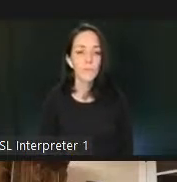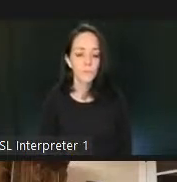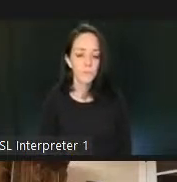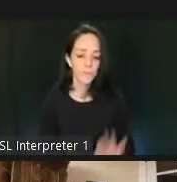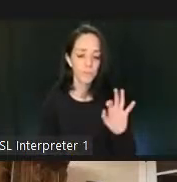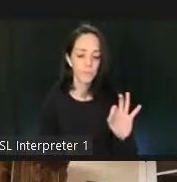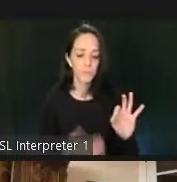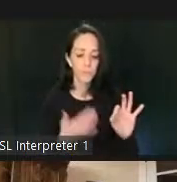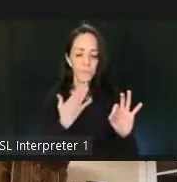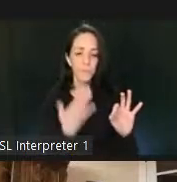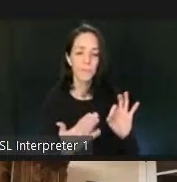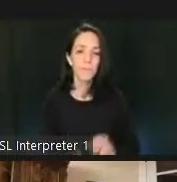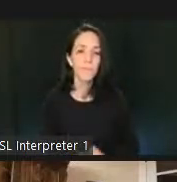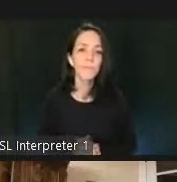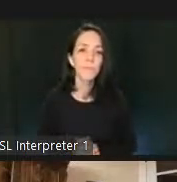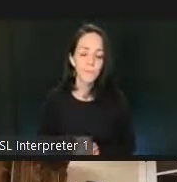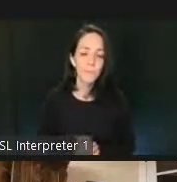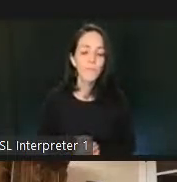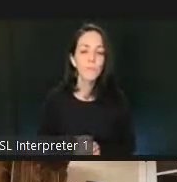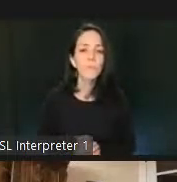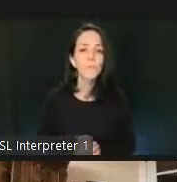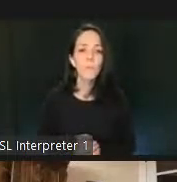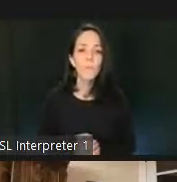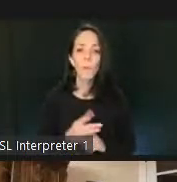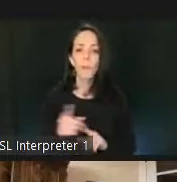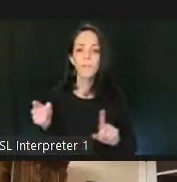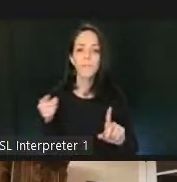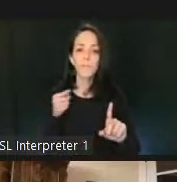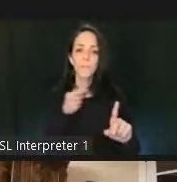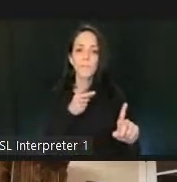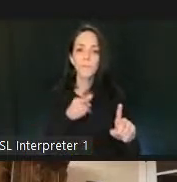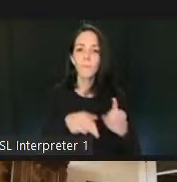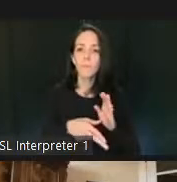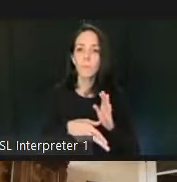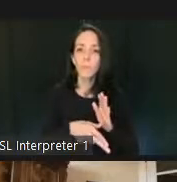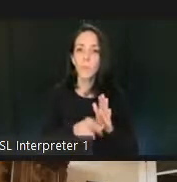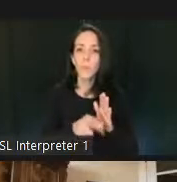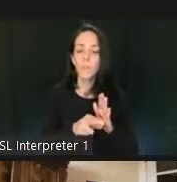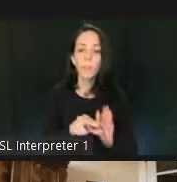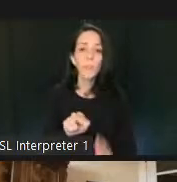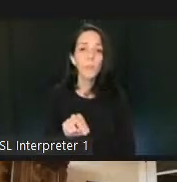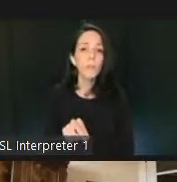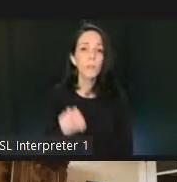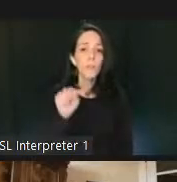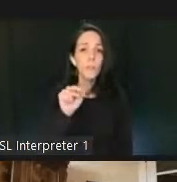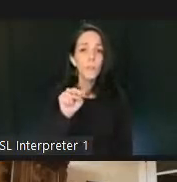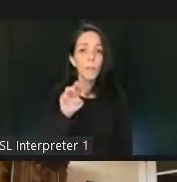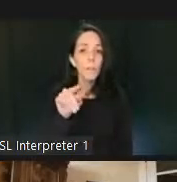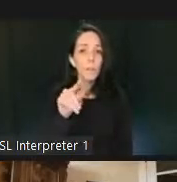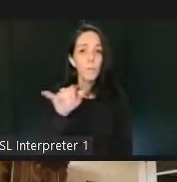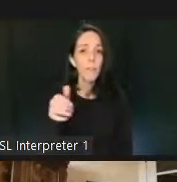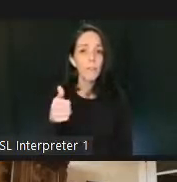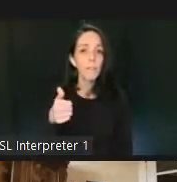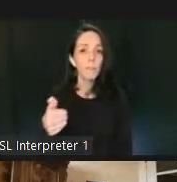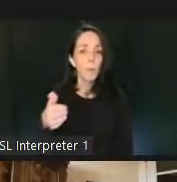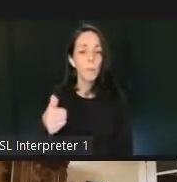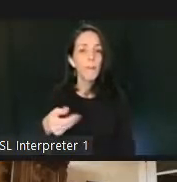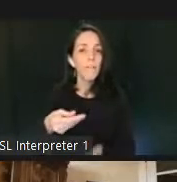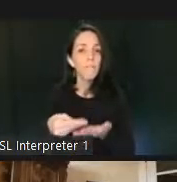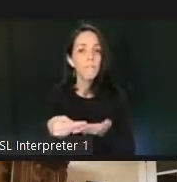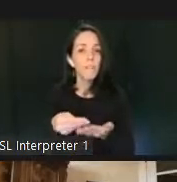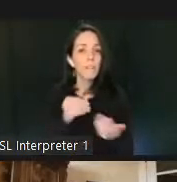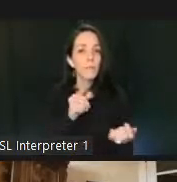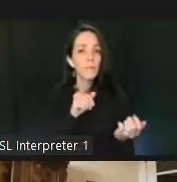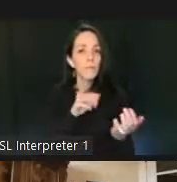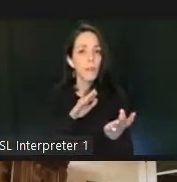Thank you. So I want to go back and cover a little bit of an overview of the North Bethany transportation funding strategy that I